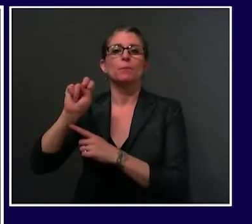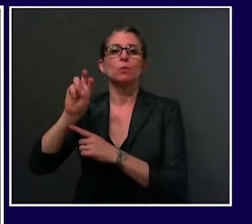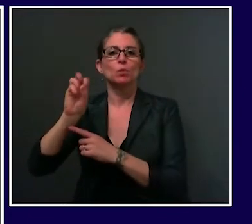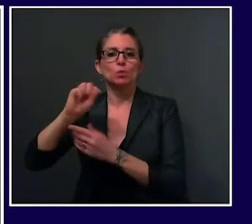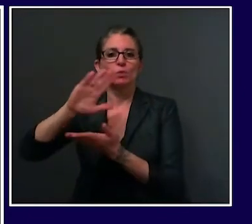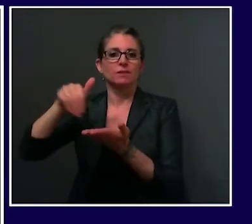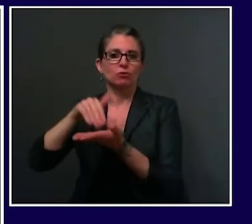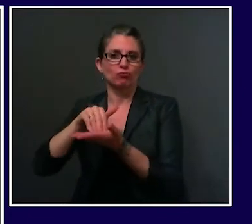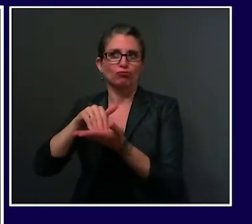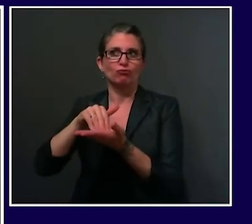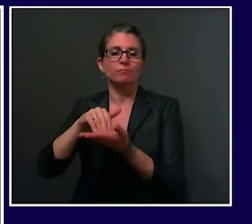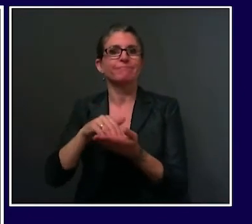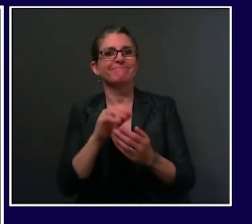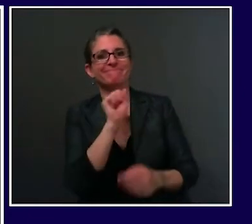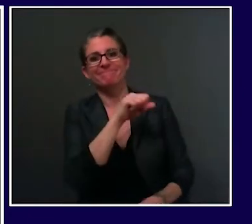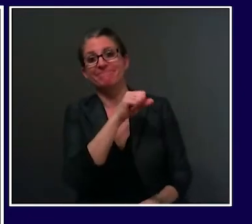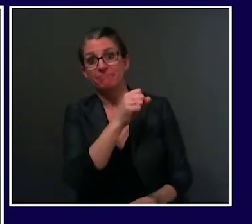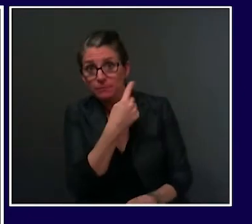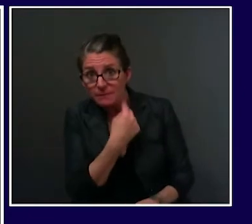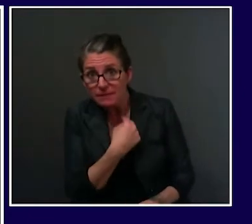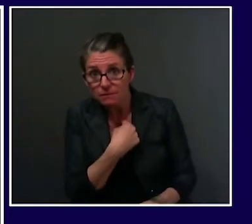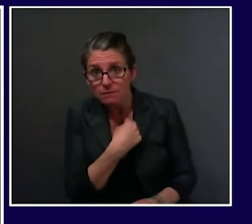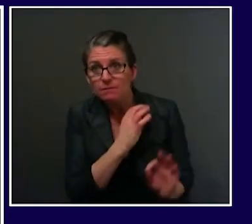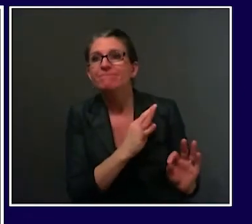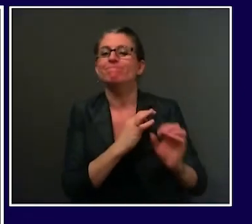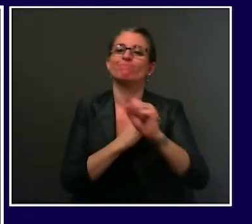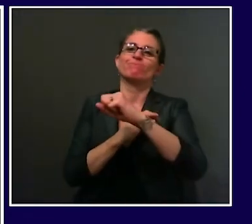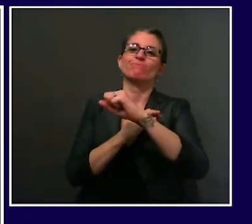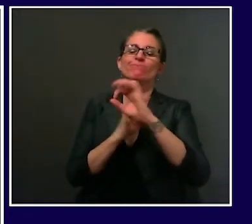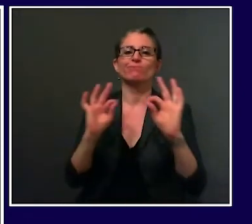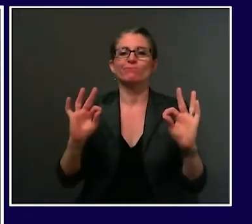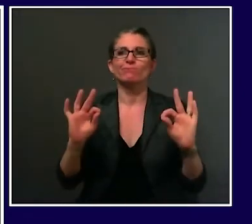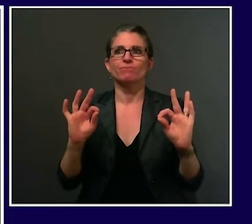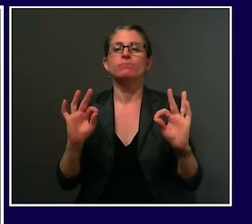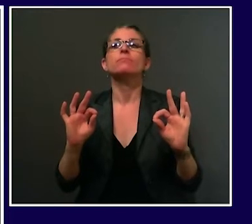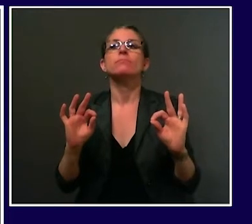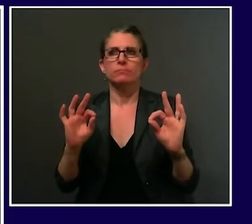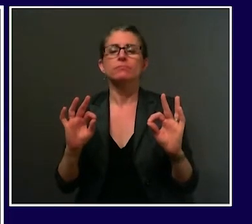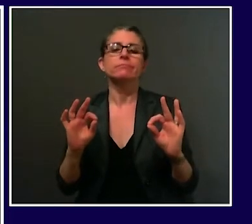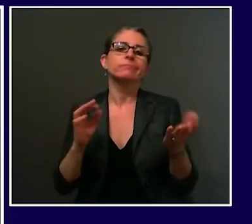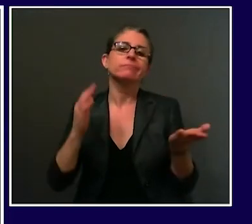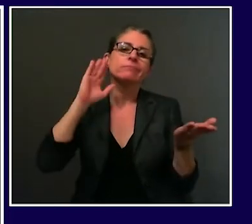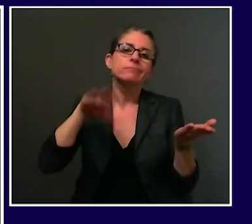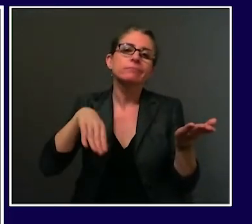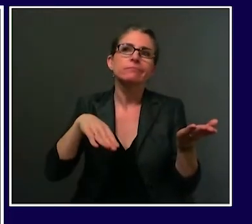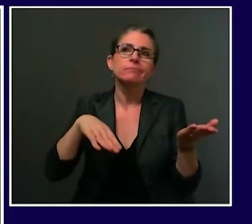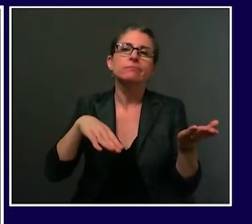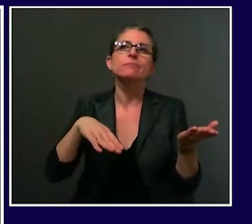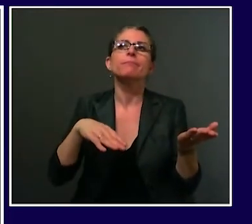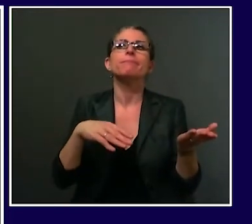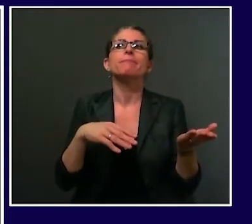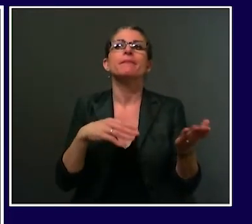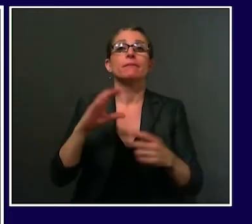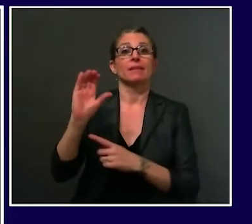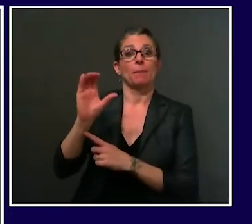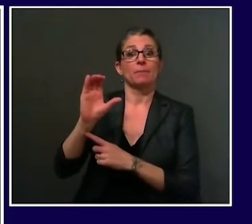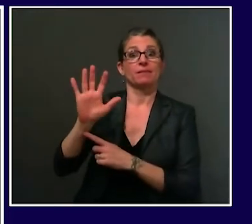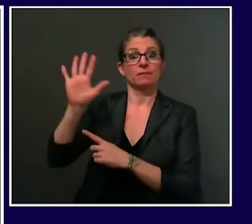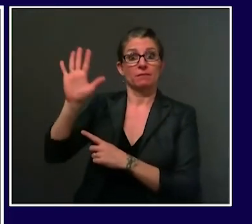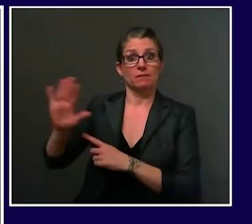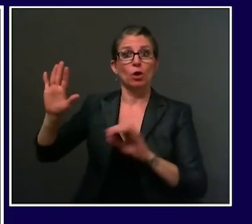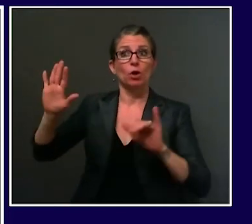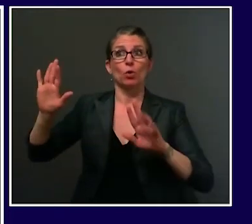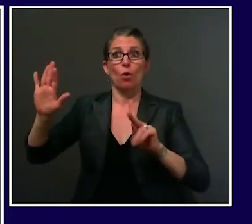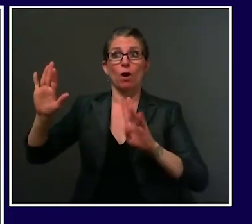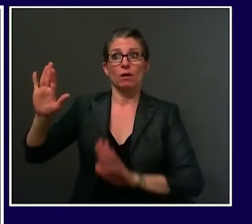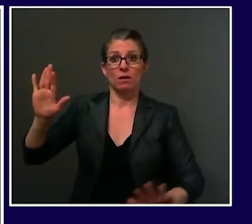hear me? Yep, go ahead, Pat. You're no doubt aware, of course, that there were a number of restaurants in Cumberland and York and Androscoggin County preparing to open